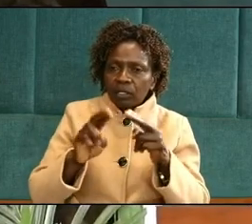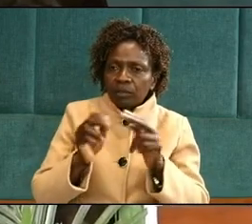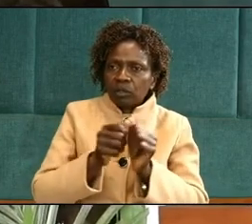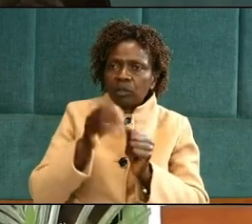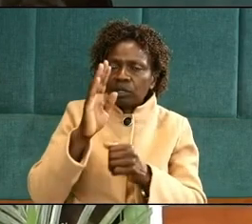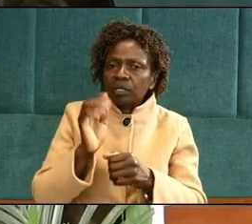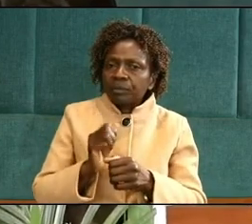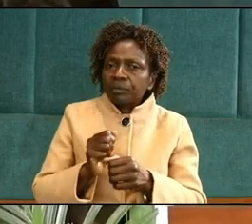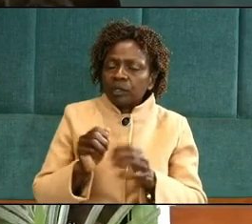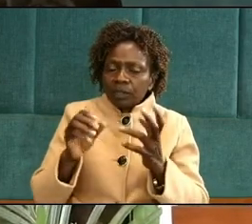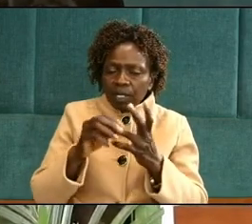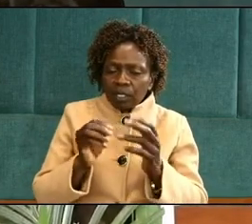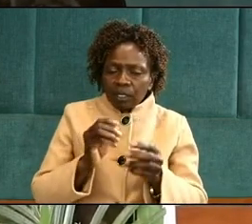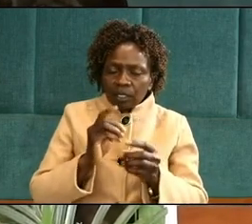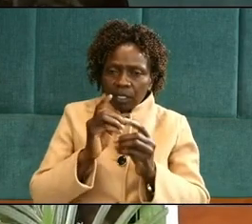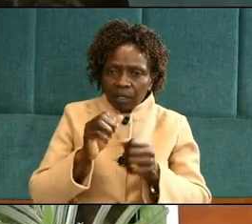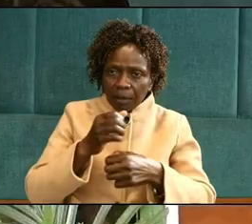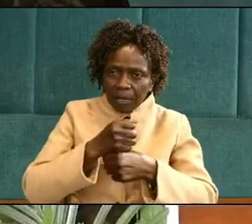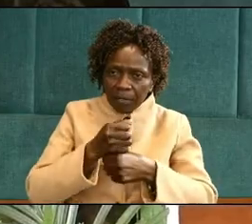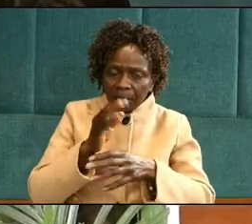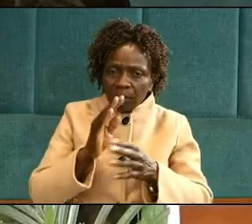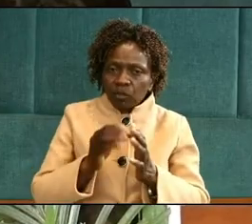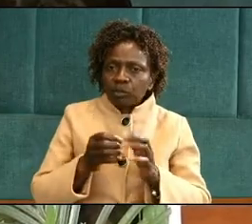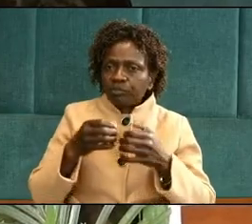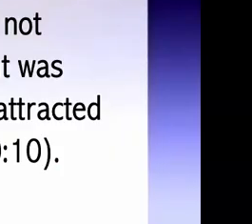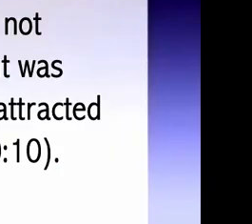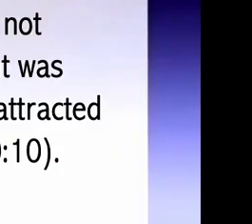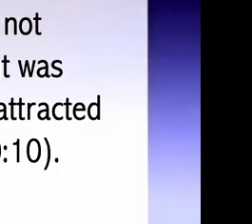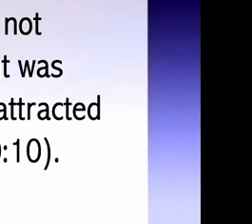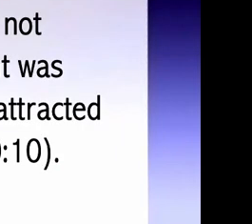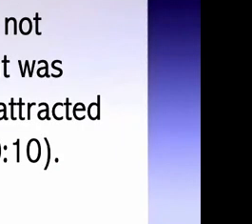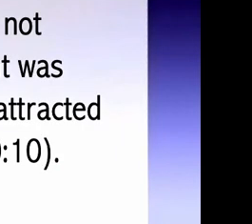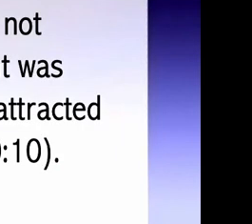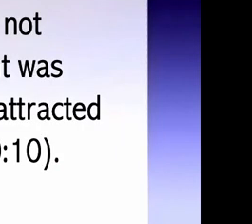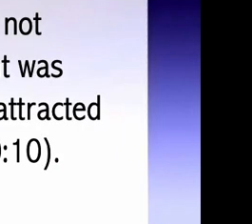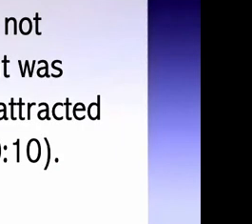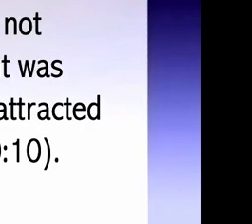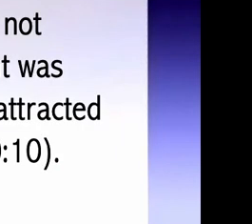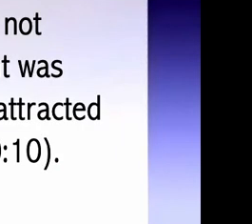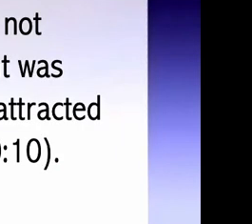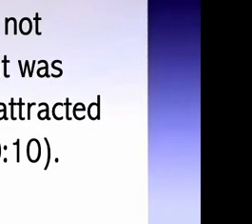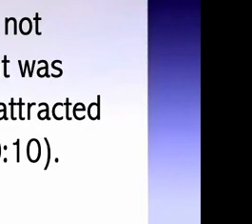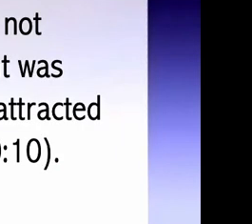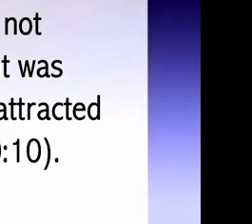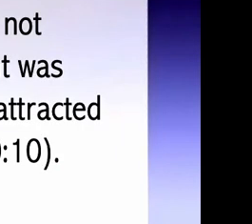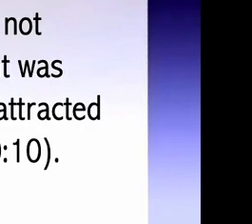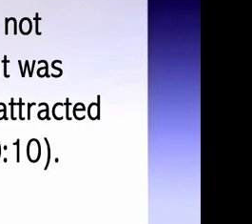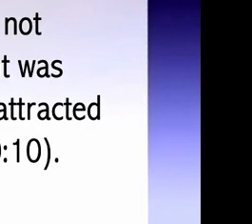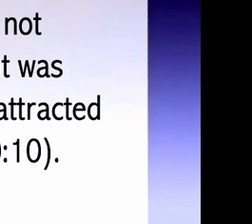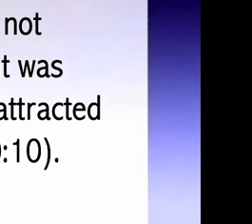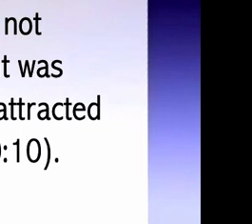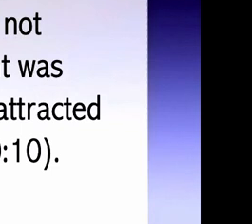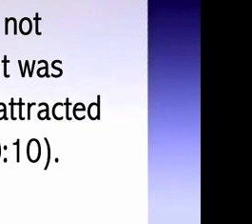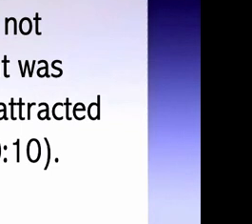sisters, was designed by God to be exclusively experienced between husband and wife. To protect the